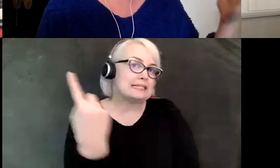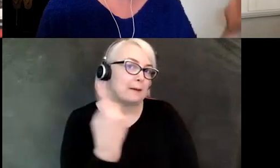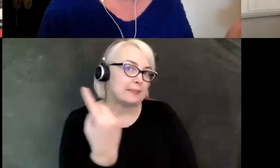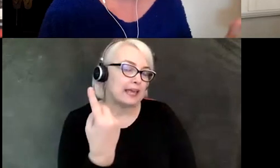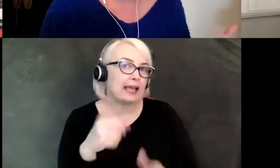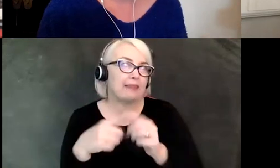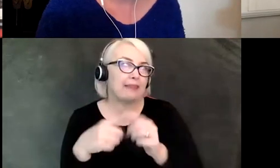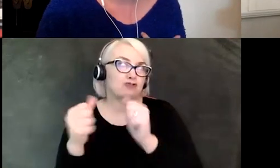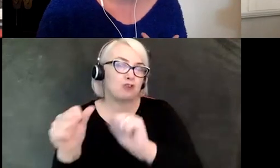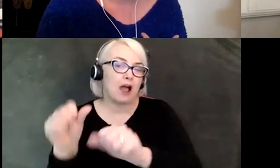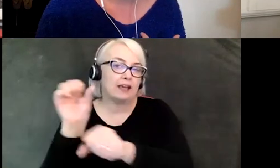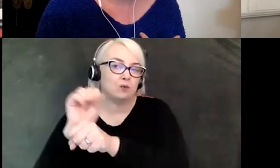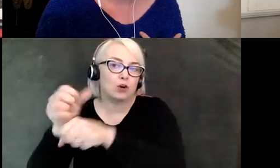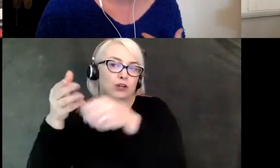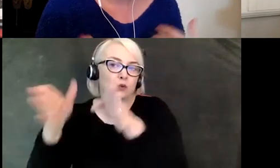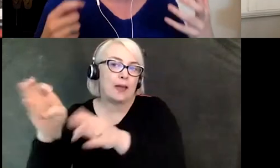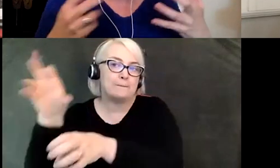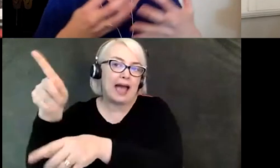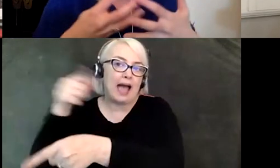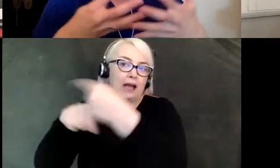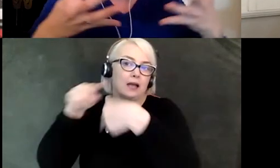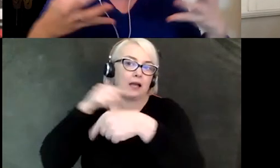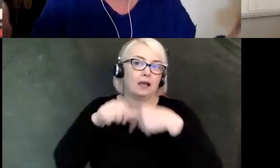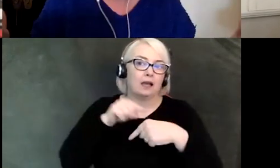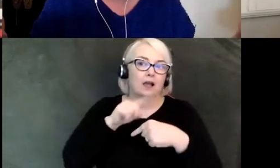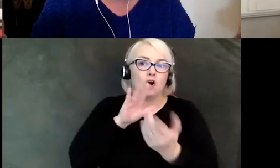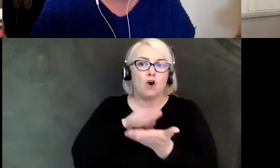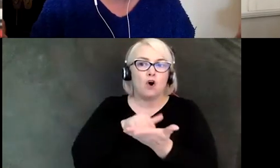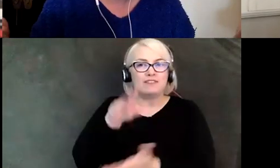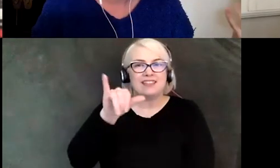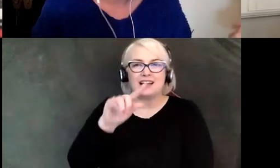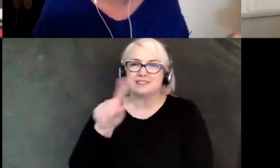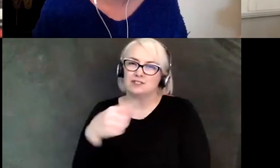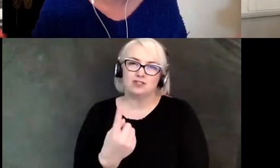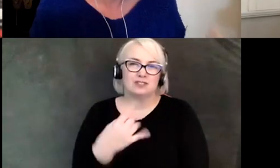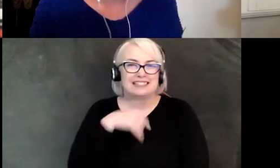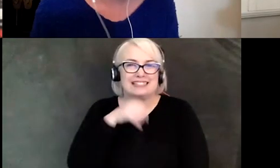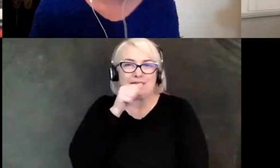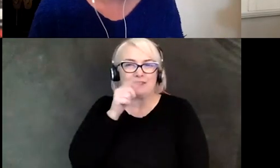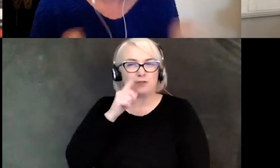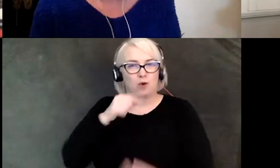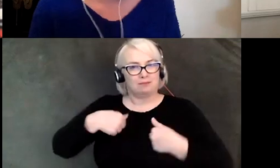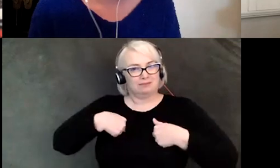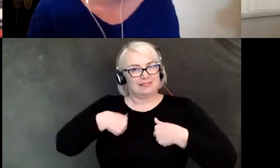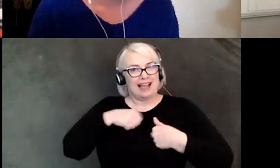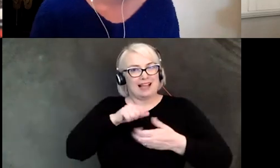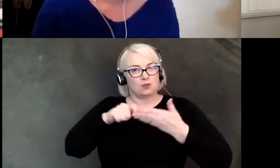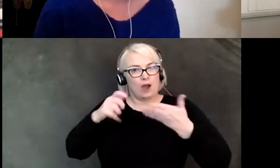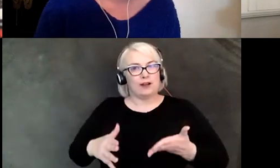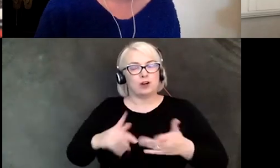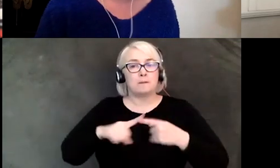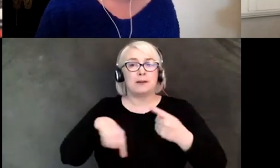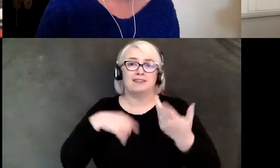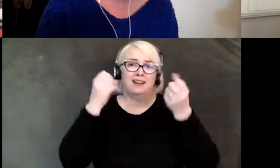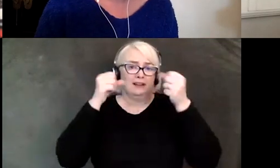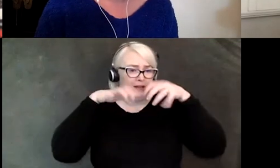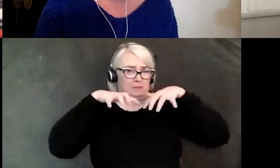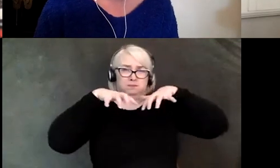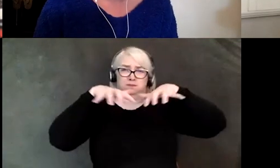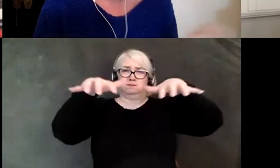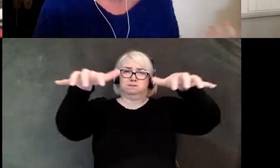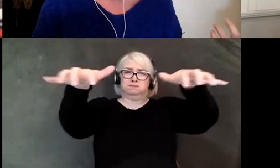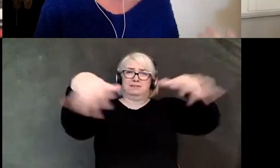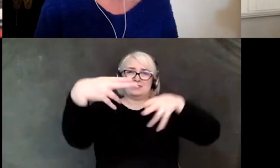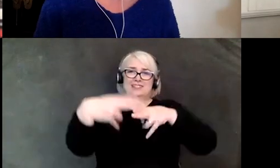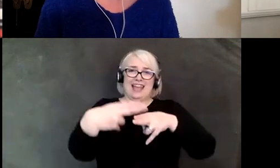work your way back. And it's just like a little secret for you, but because the name field is so expansive, it's a way to narrow it down